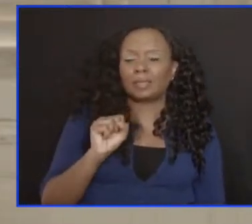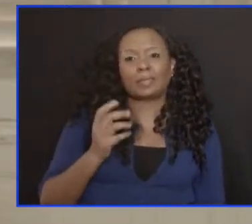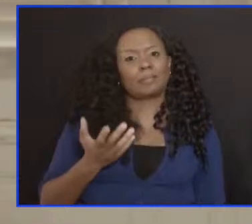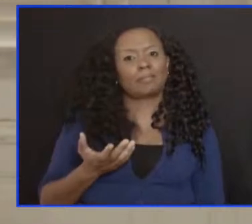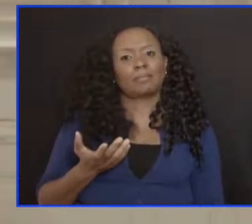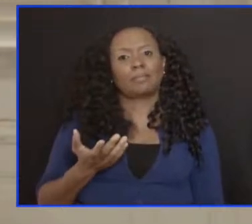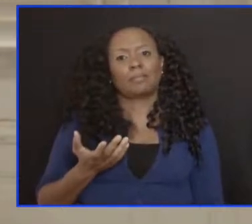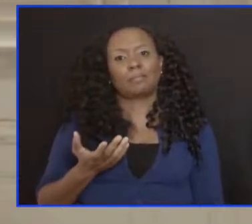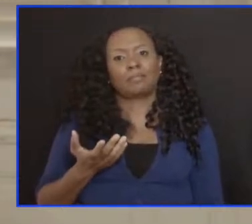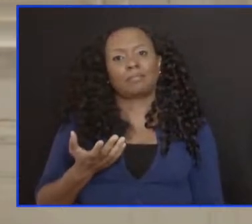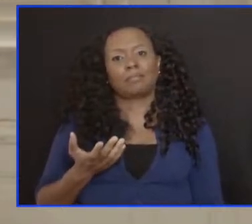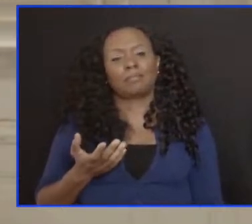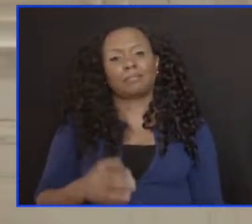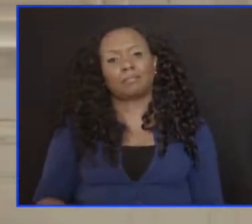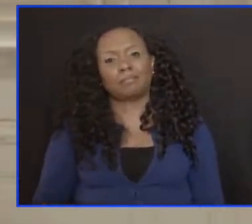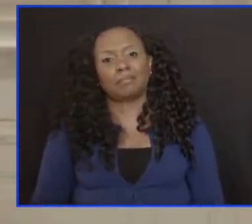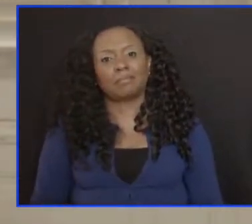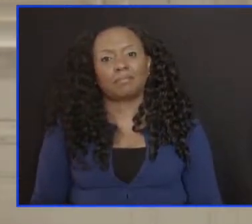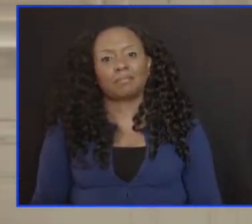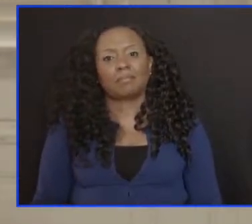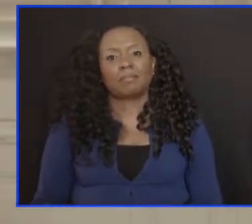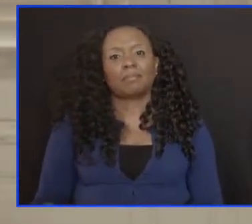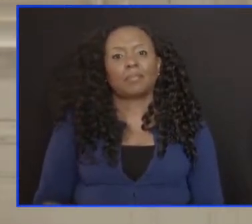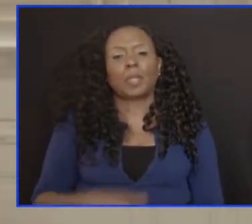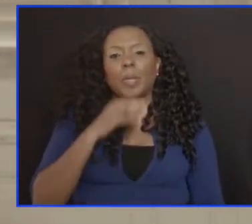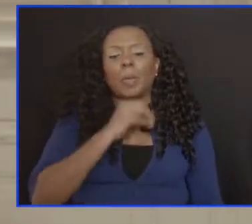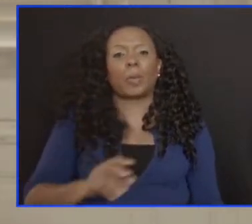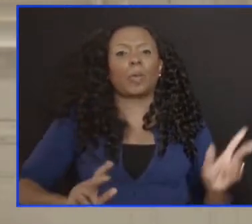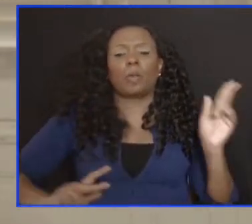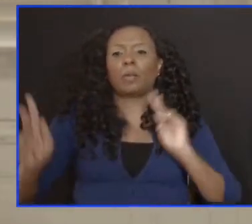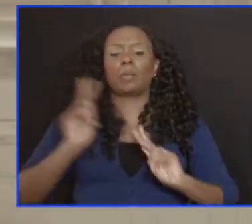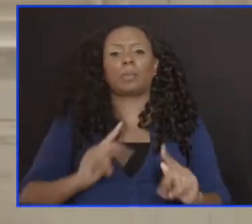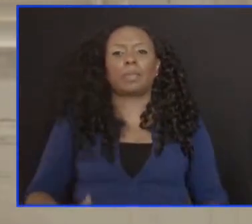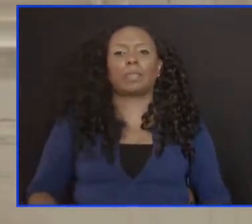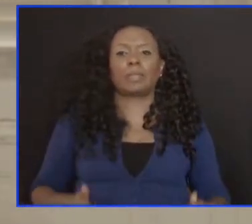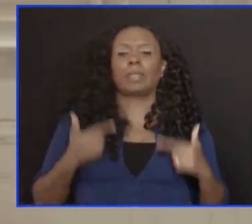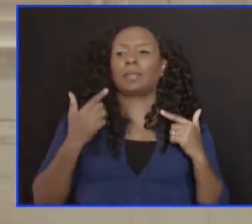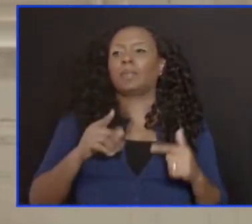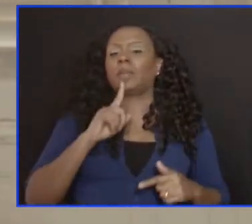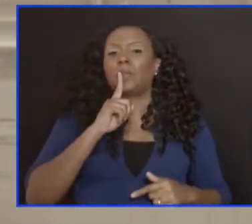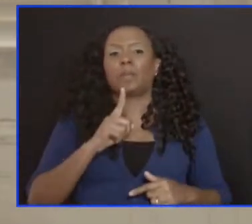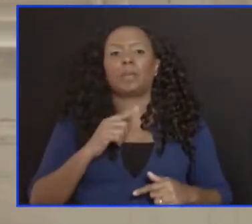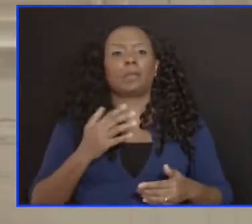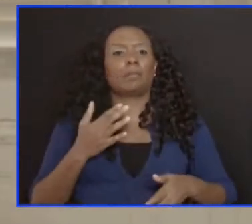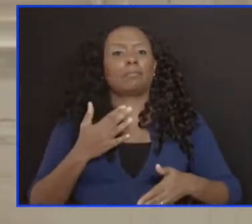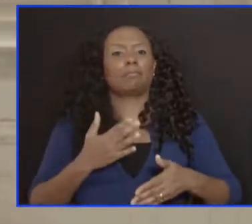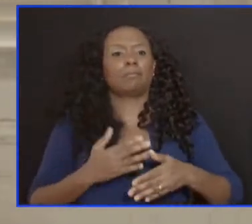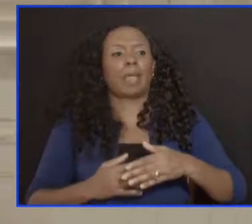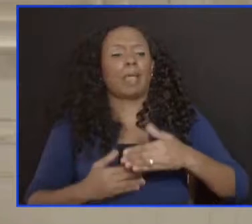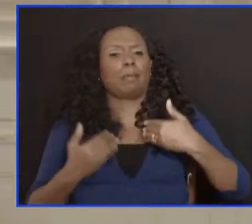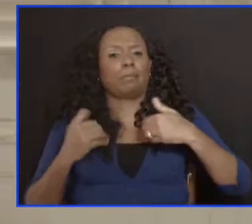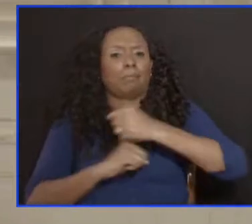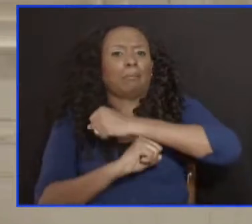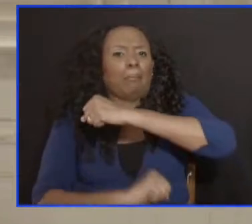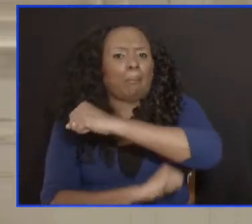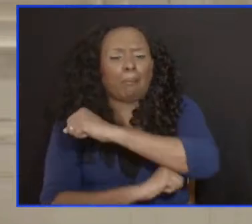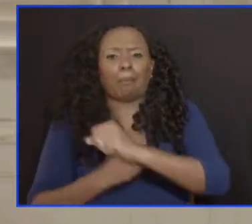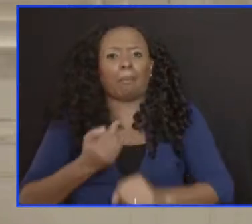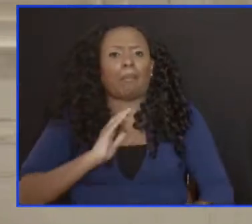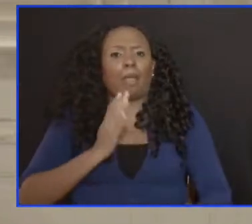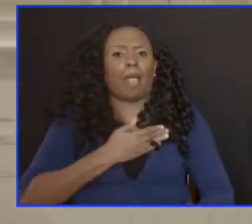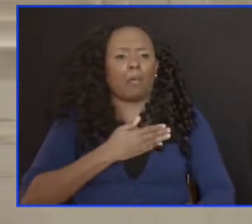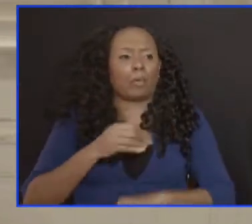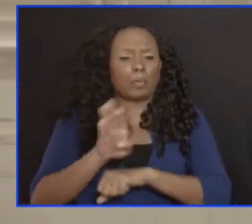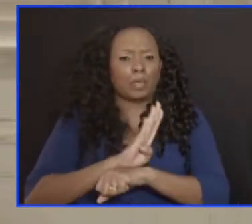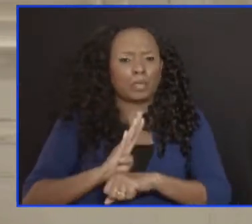built that capacity, I believe, in country, for which we have to be grateful. And I think part of that gratefulness involves saving